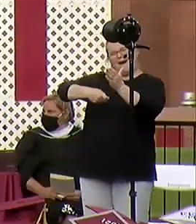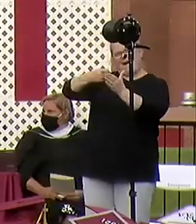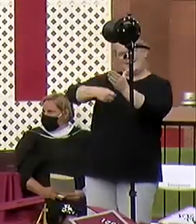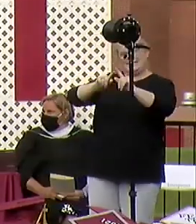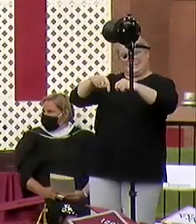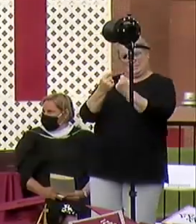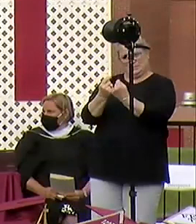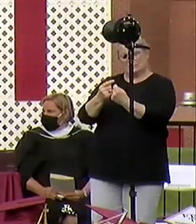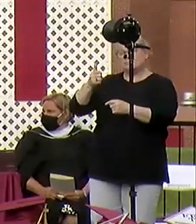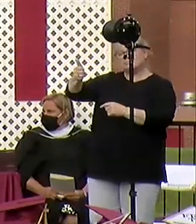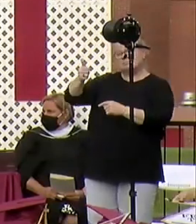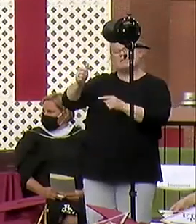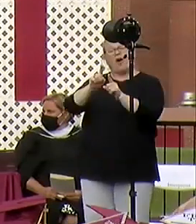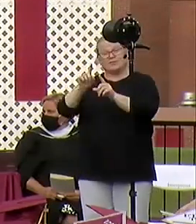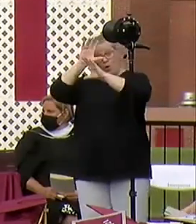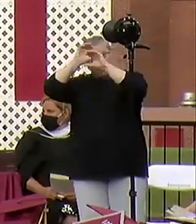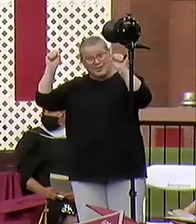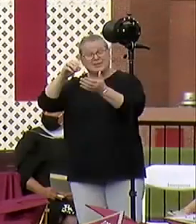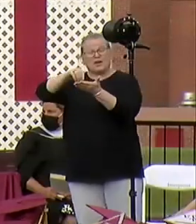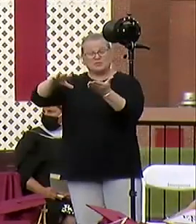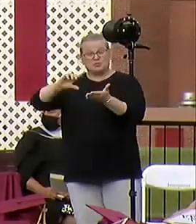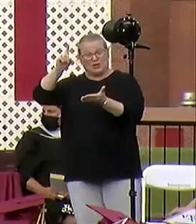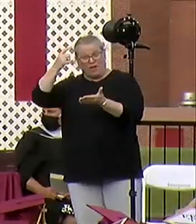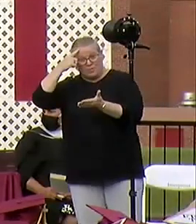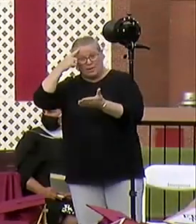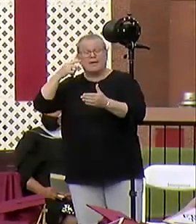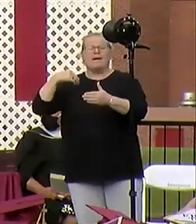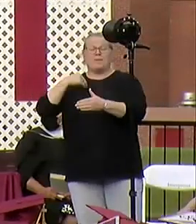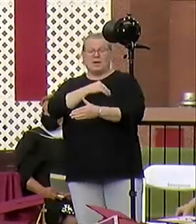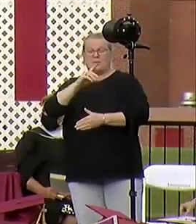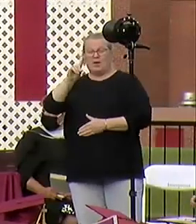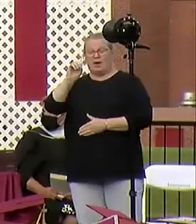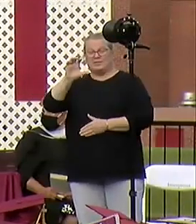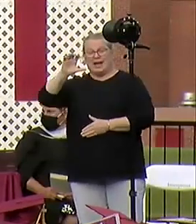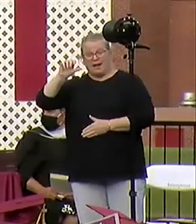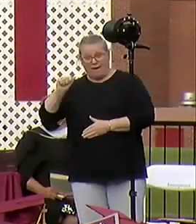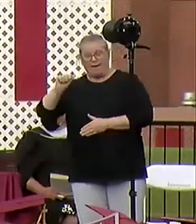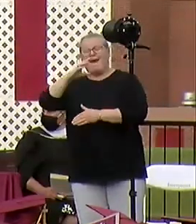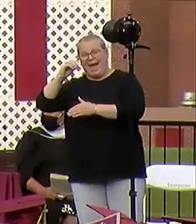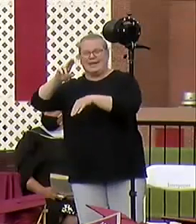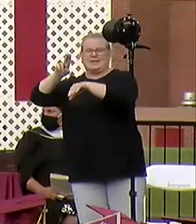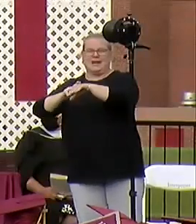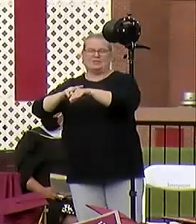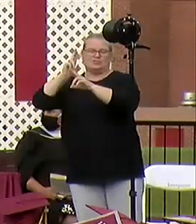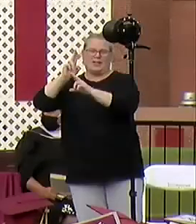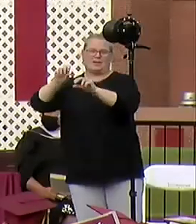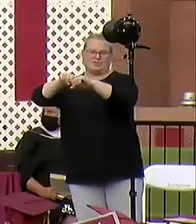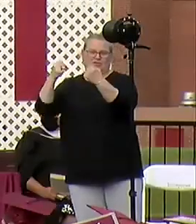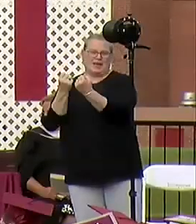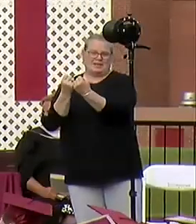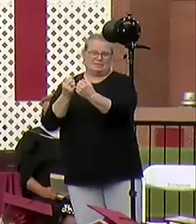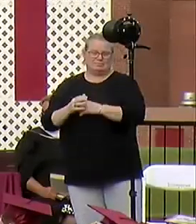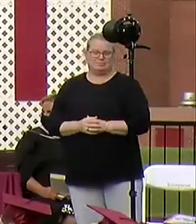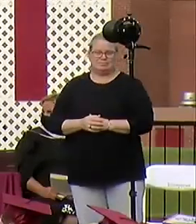also president of student government and a member of DECA and National Honor Society. It is remarkable